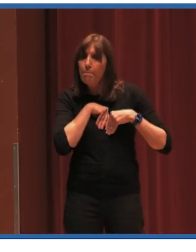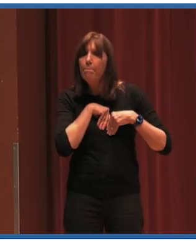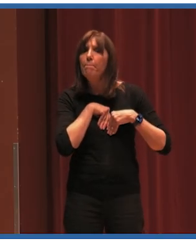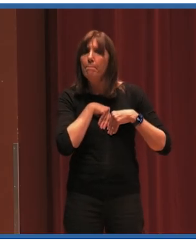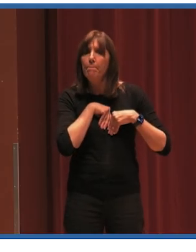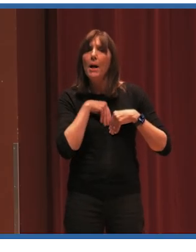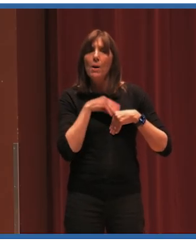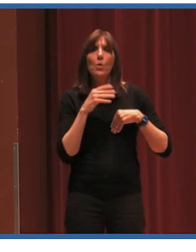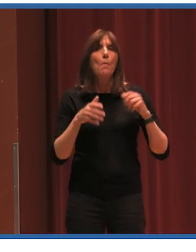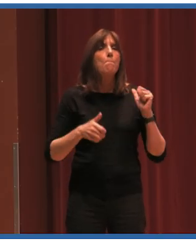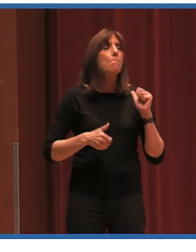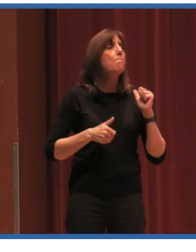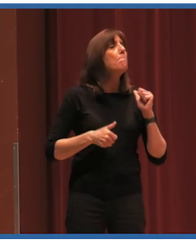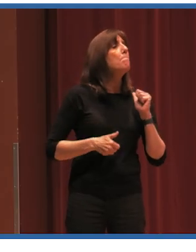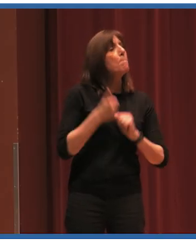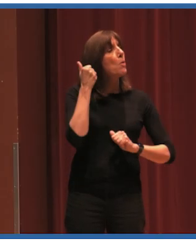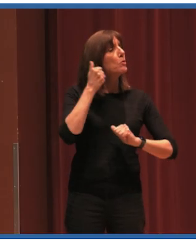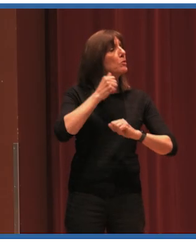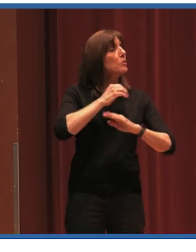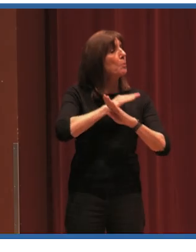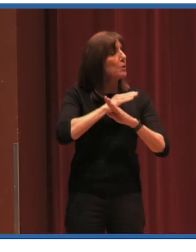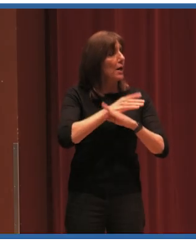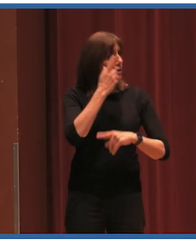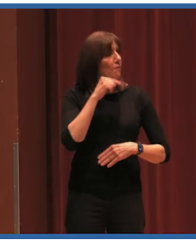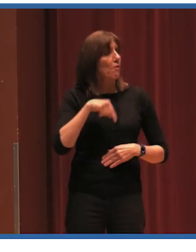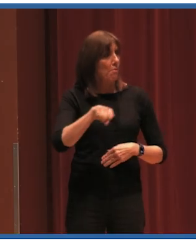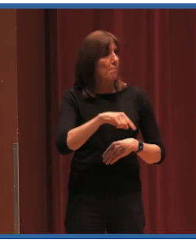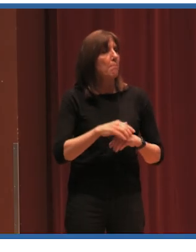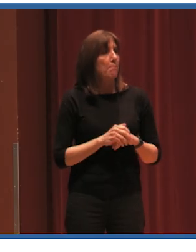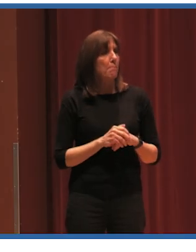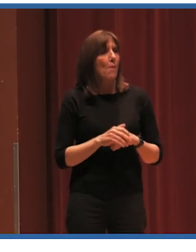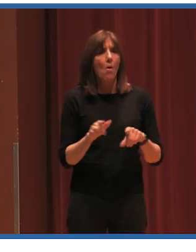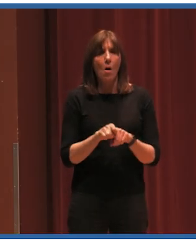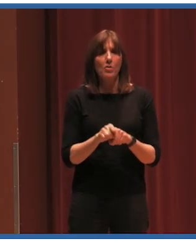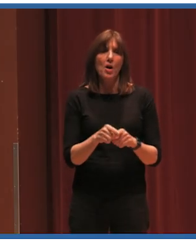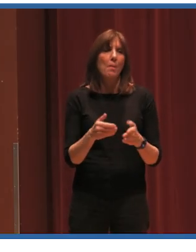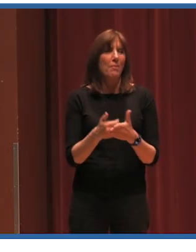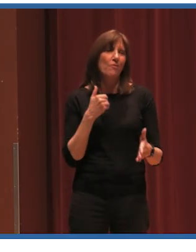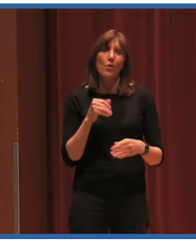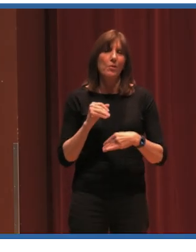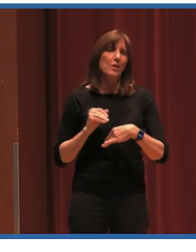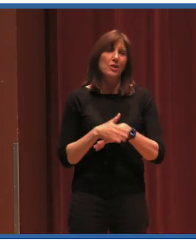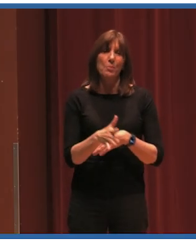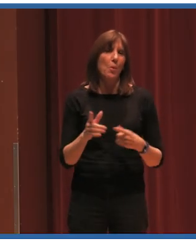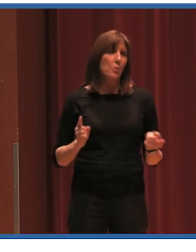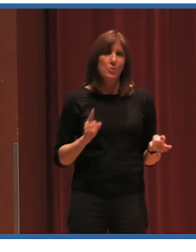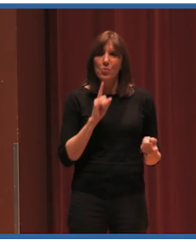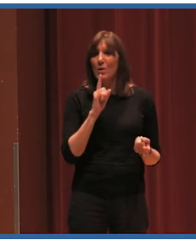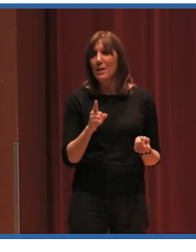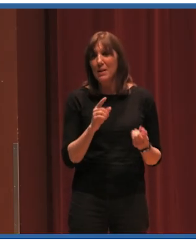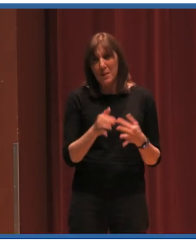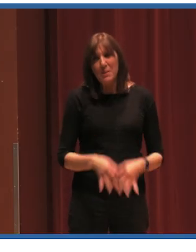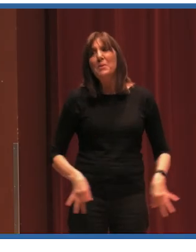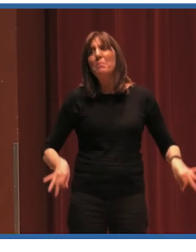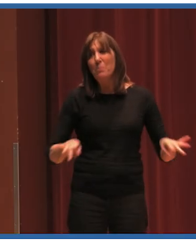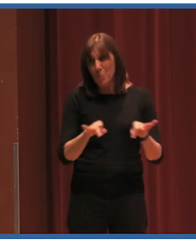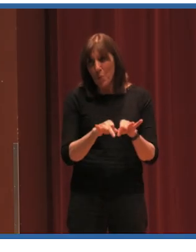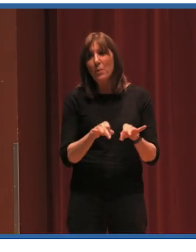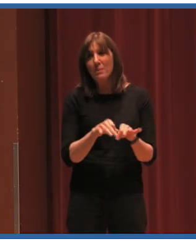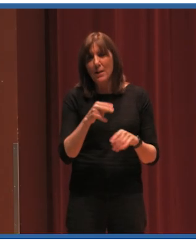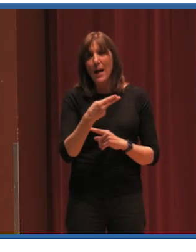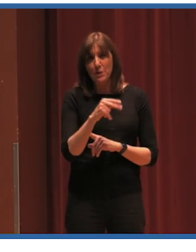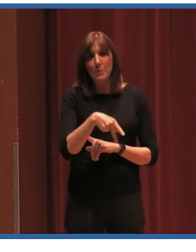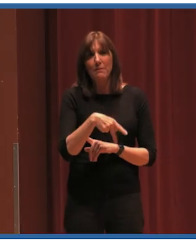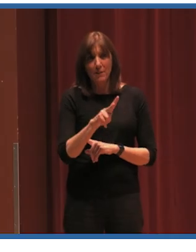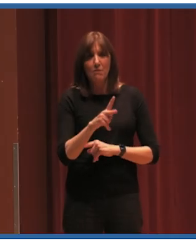will convey the most protection for them, and it's before they're ever exposed. So it's really important to get that age group